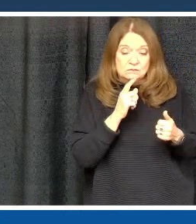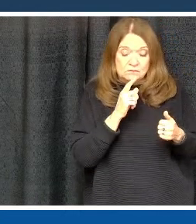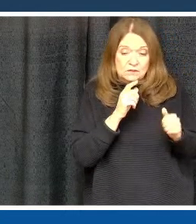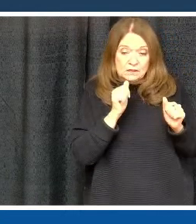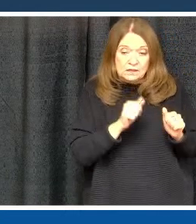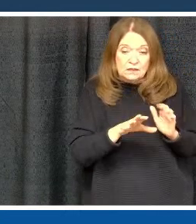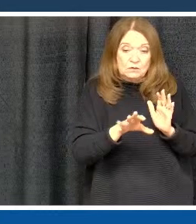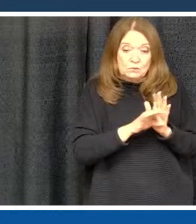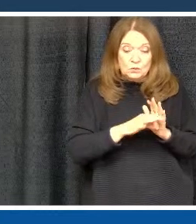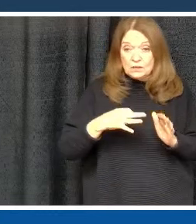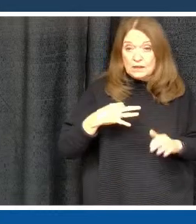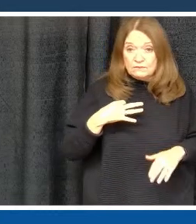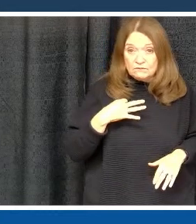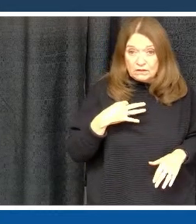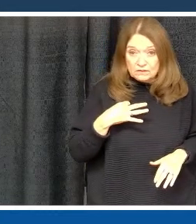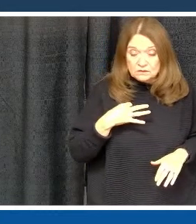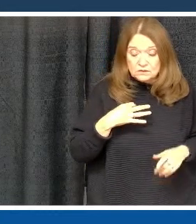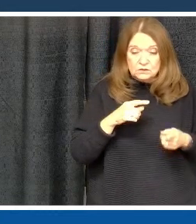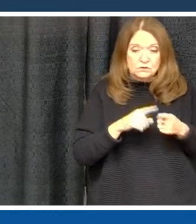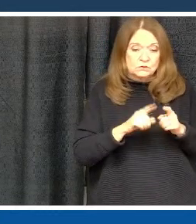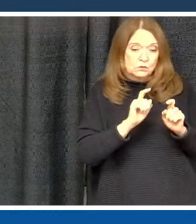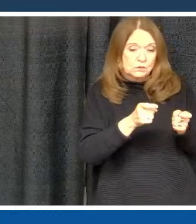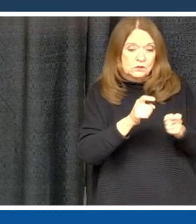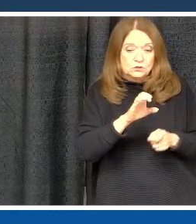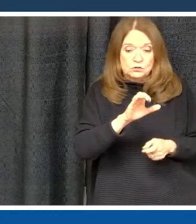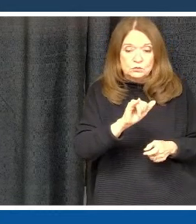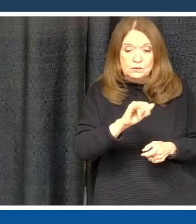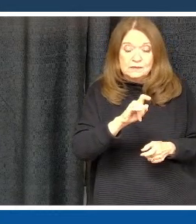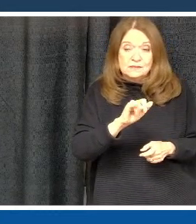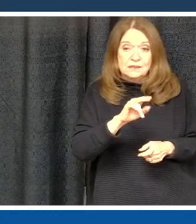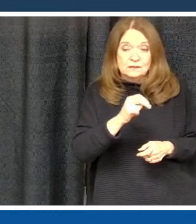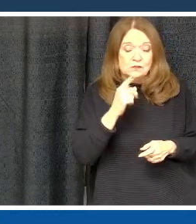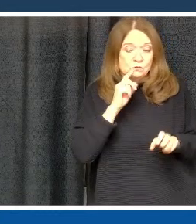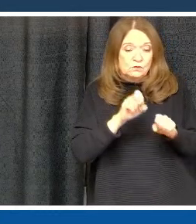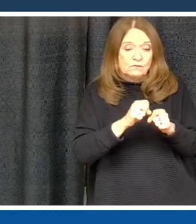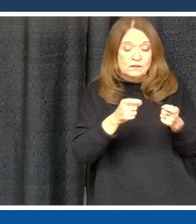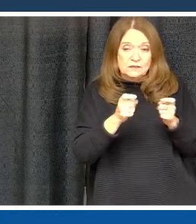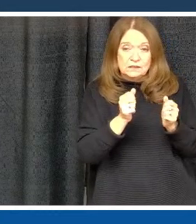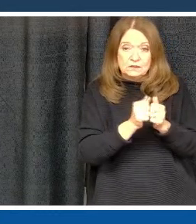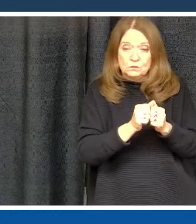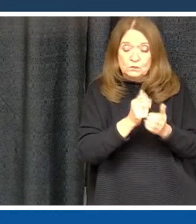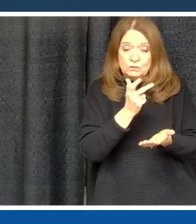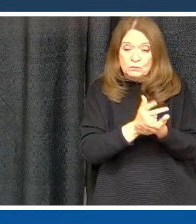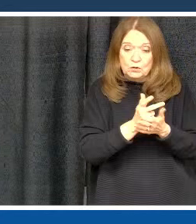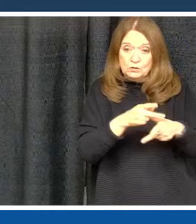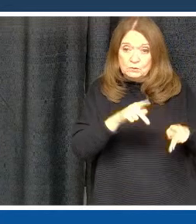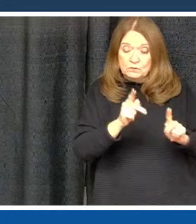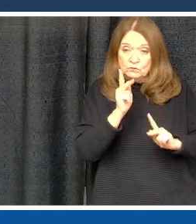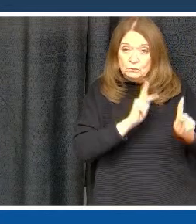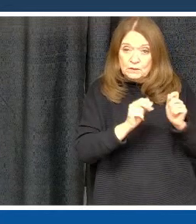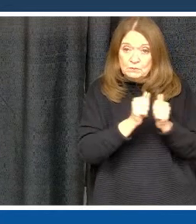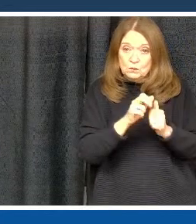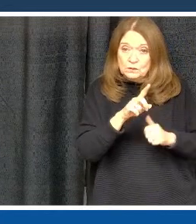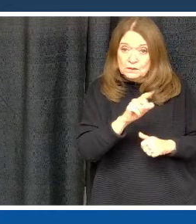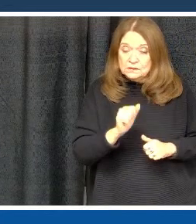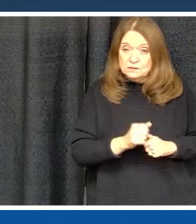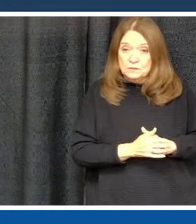a volunteer to issue a citation for violations dealing with parking privileges for persons with